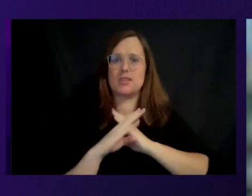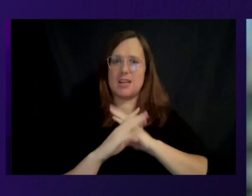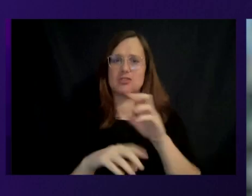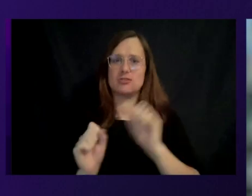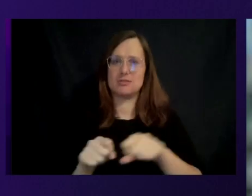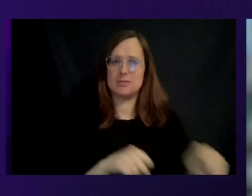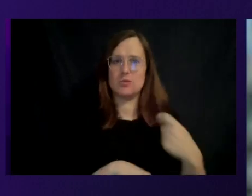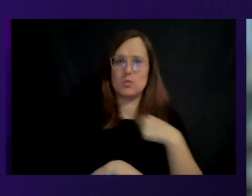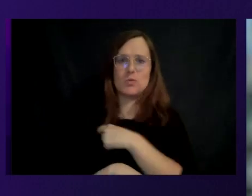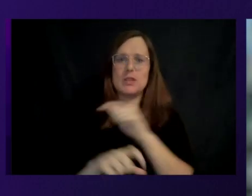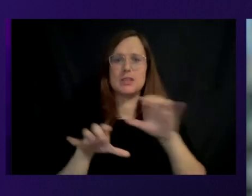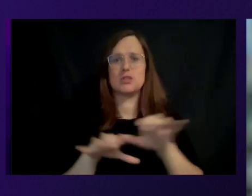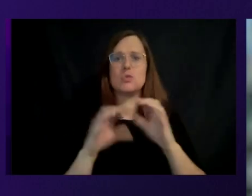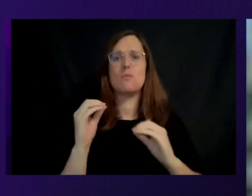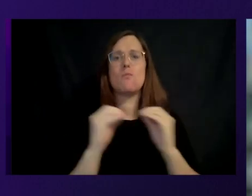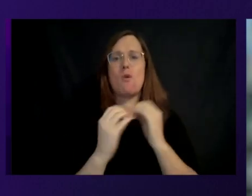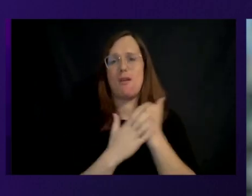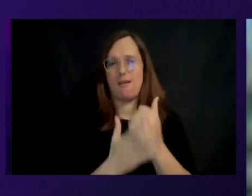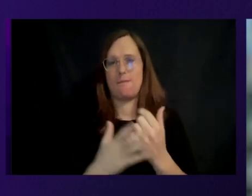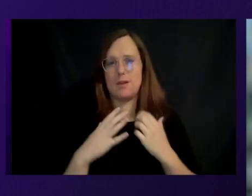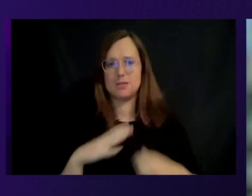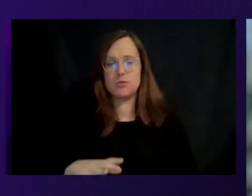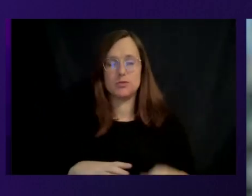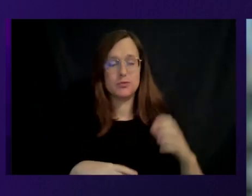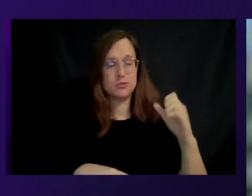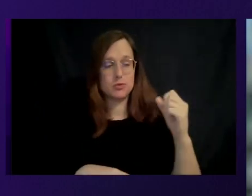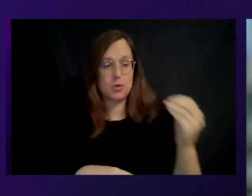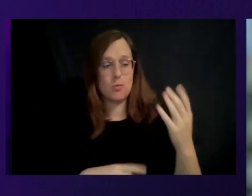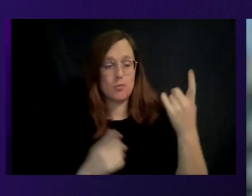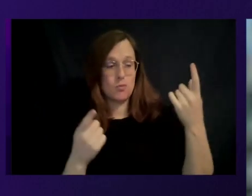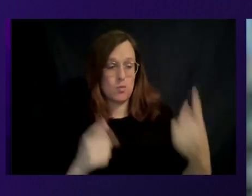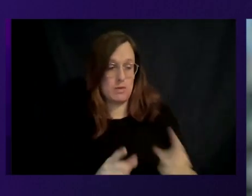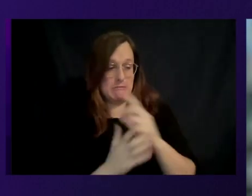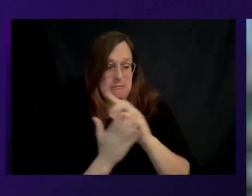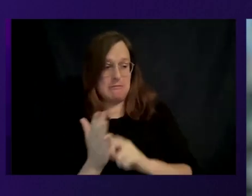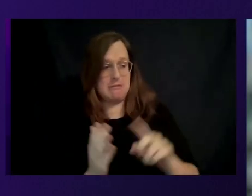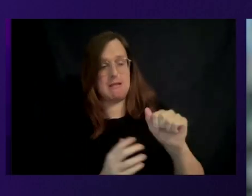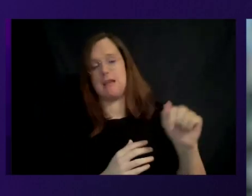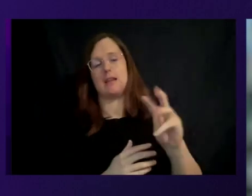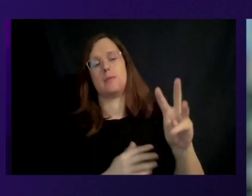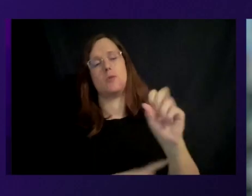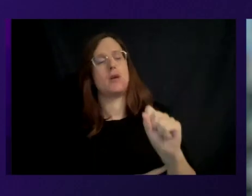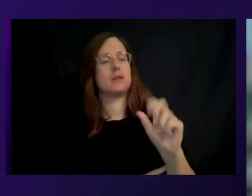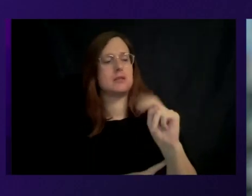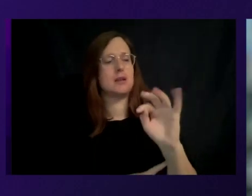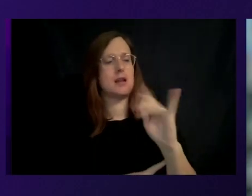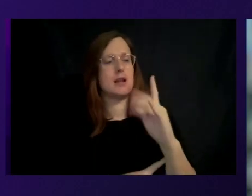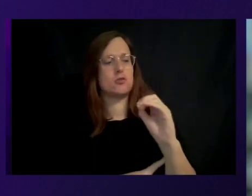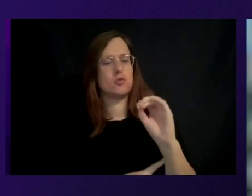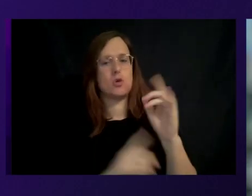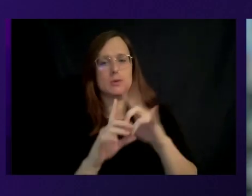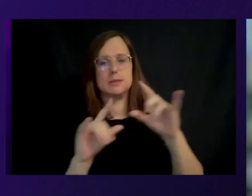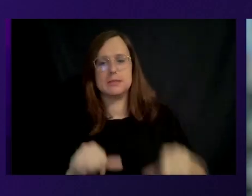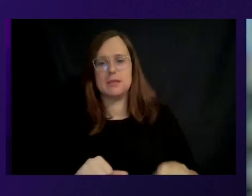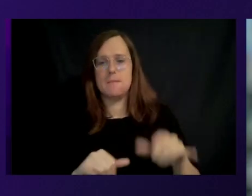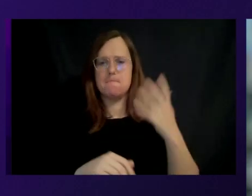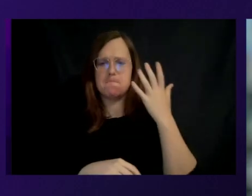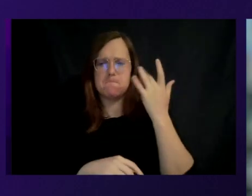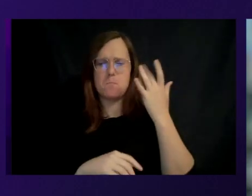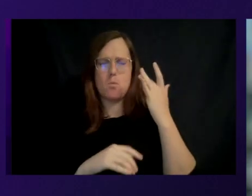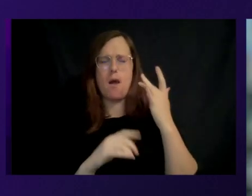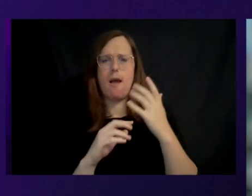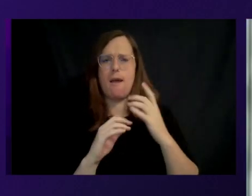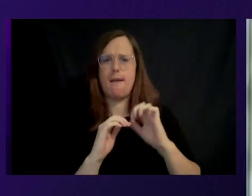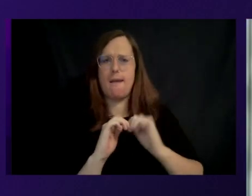customers. So, Dave, once we designed the AWS Nitro system, why and how did we move to design other